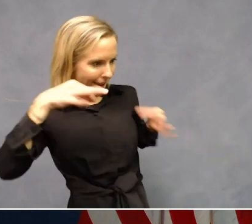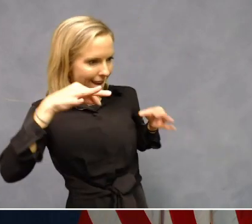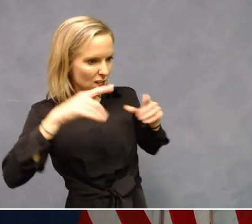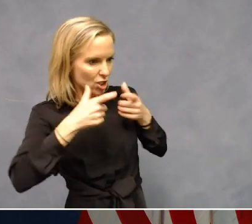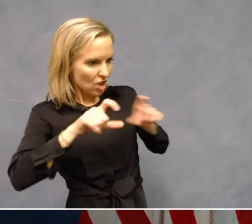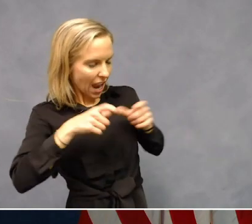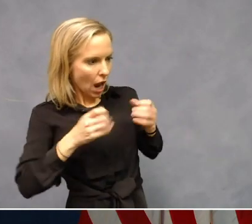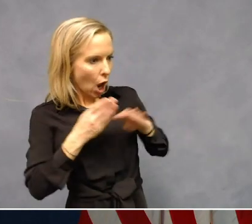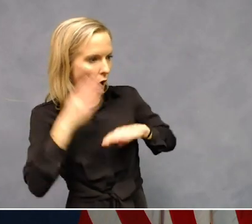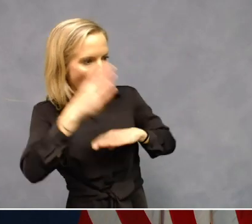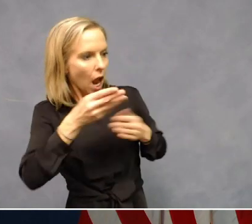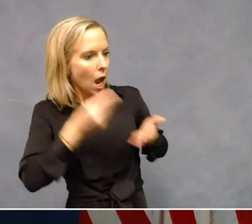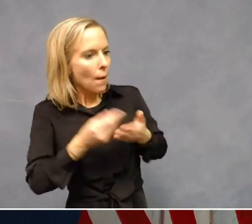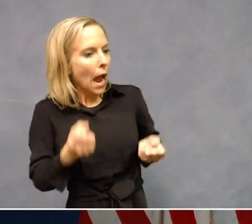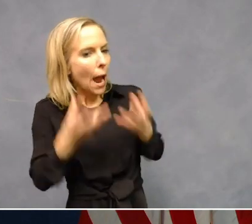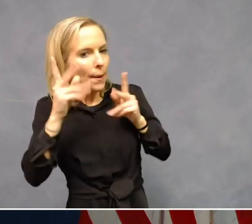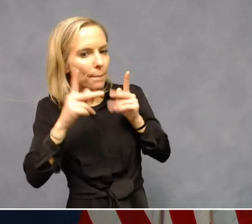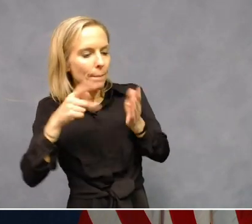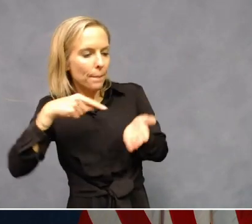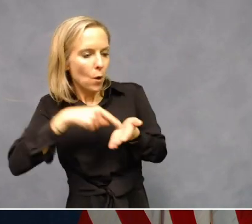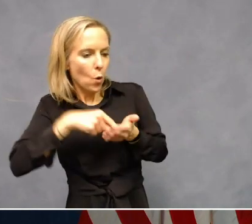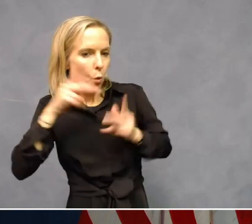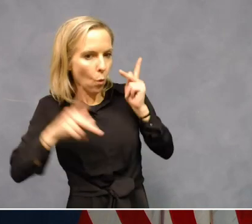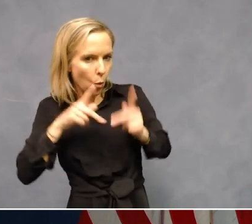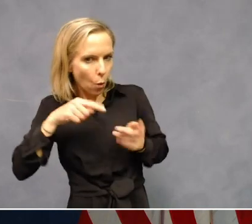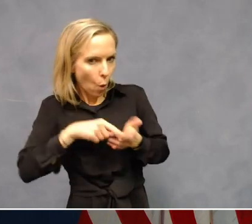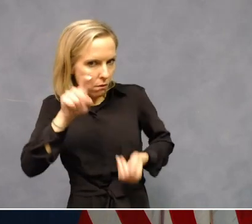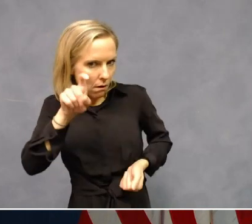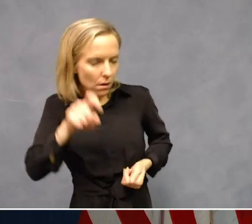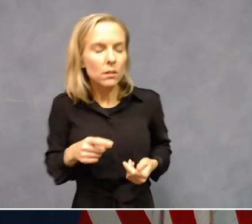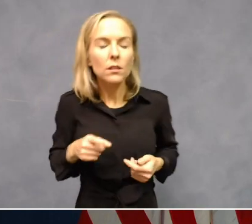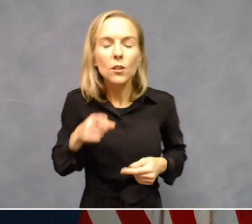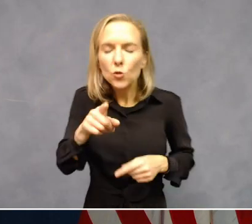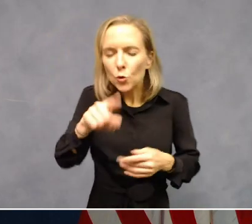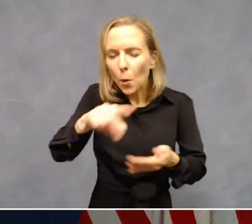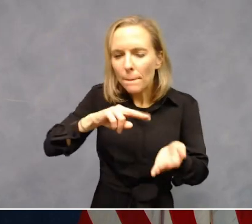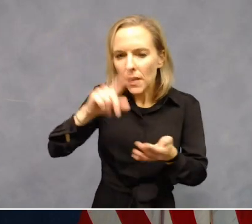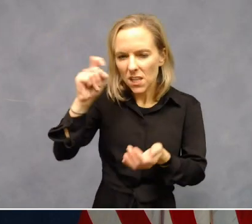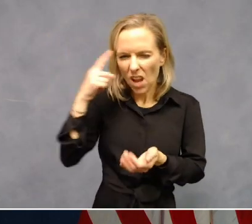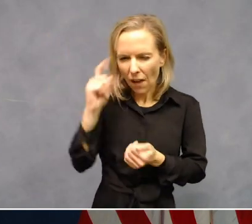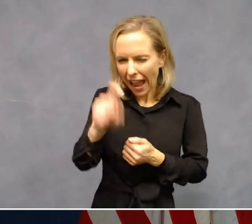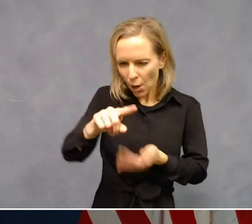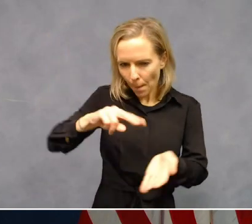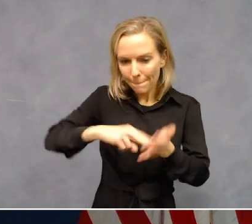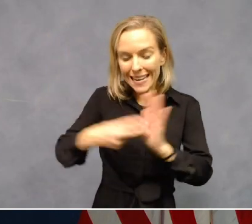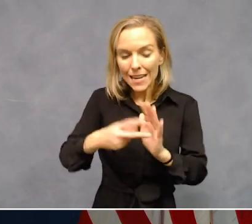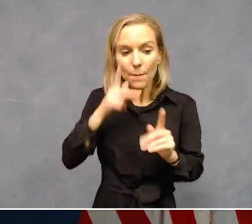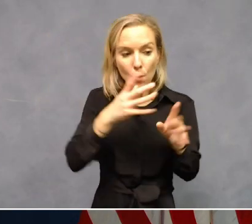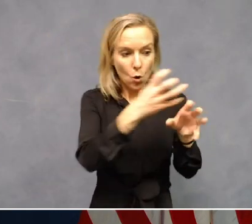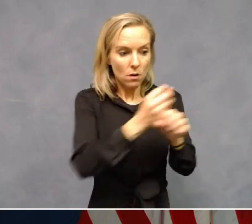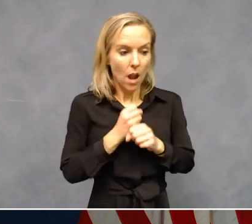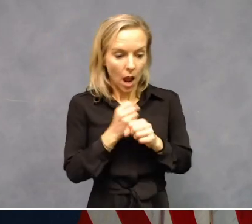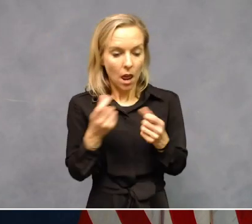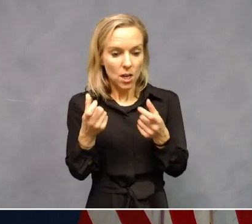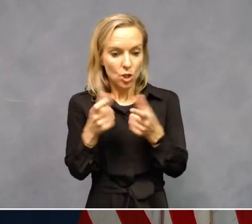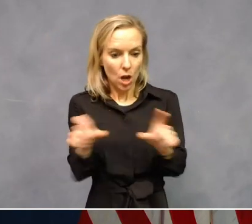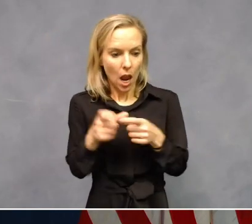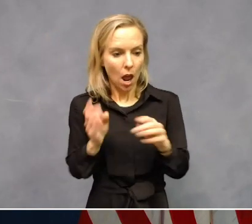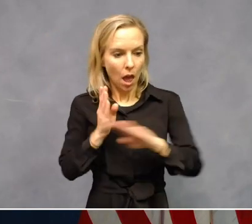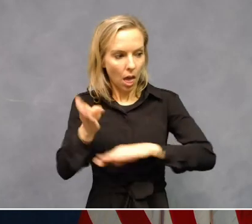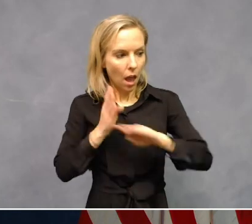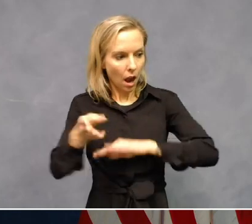people actually owe? Okay, so you mean those that have been overpaid on a regular schedule and how much they